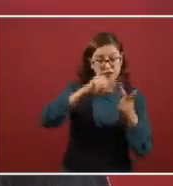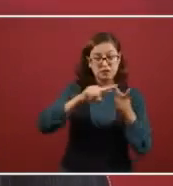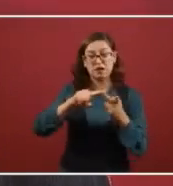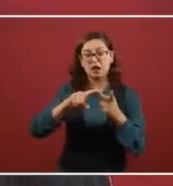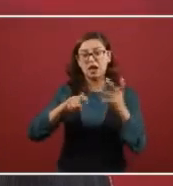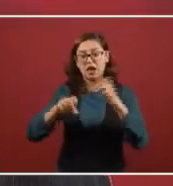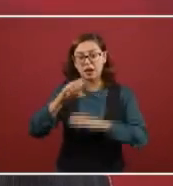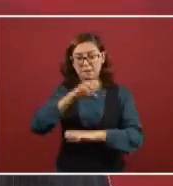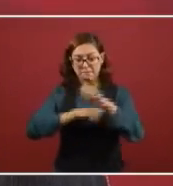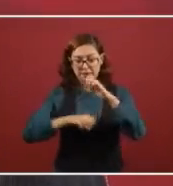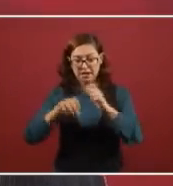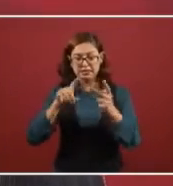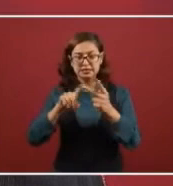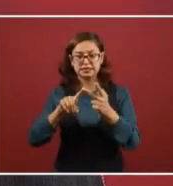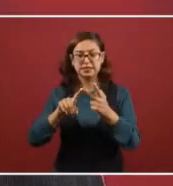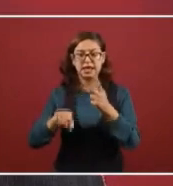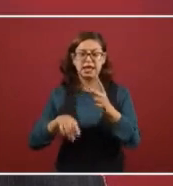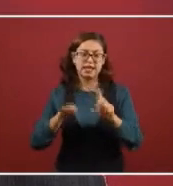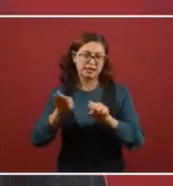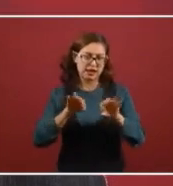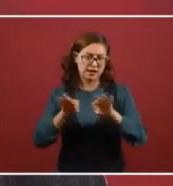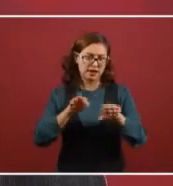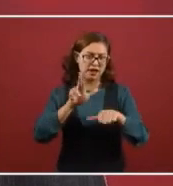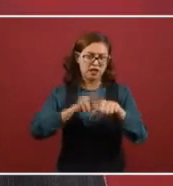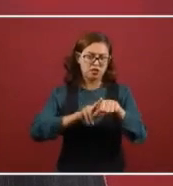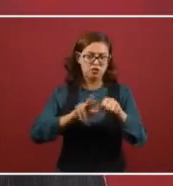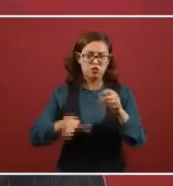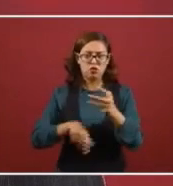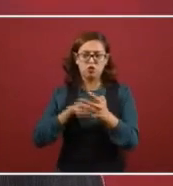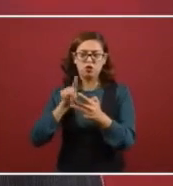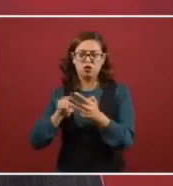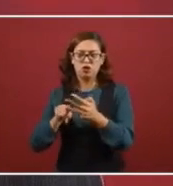of the mining companies